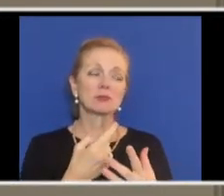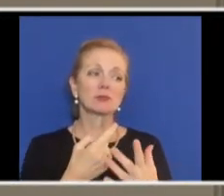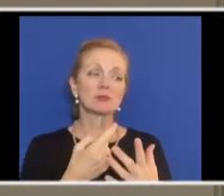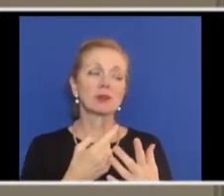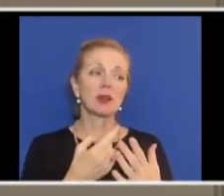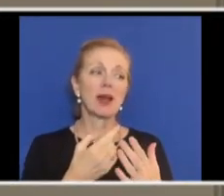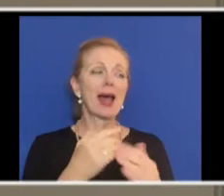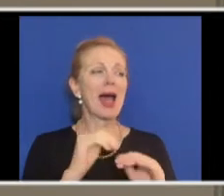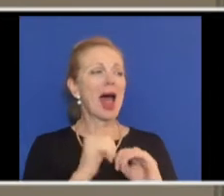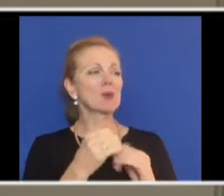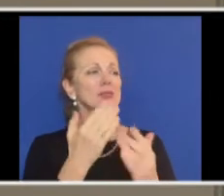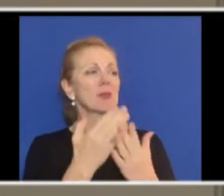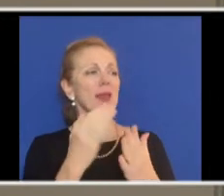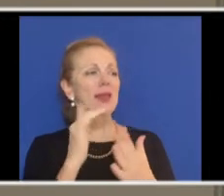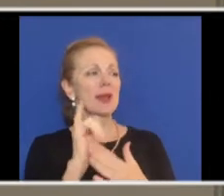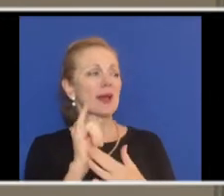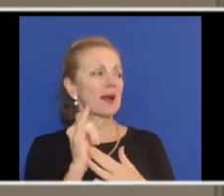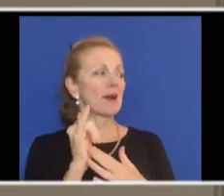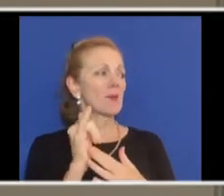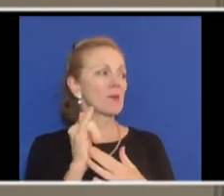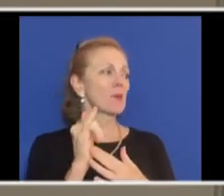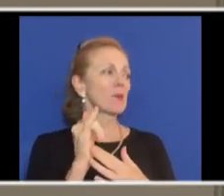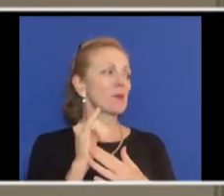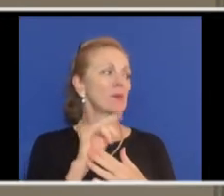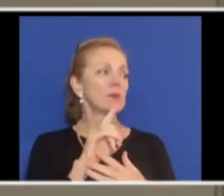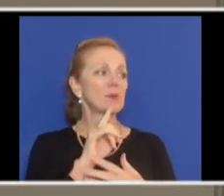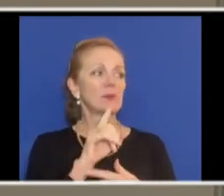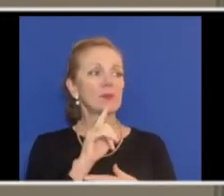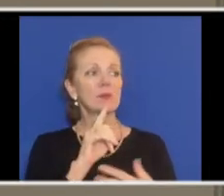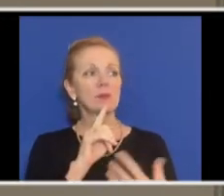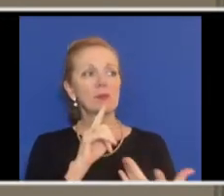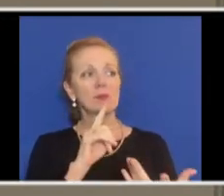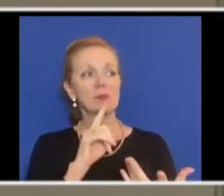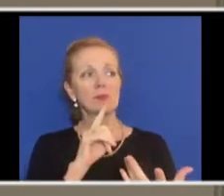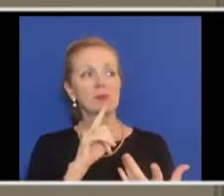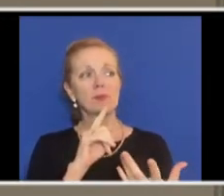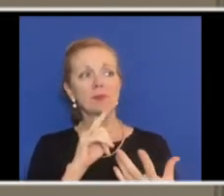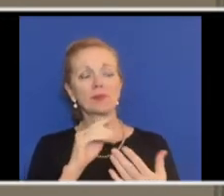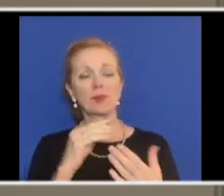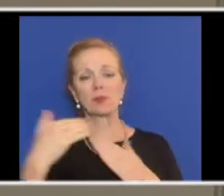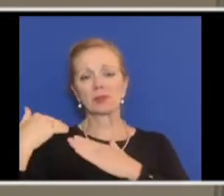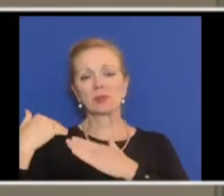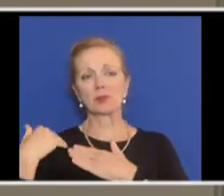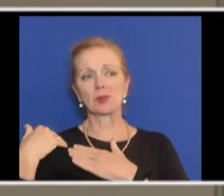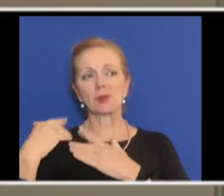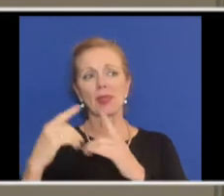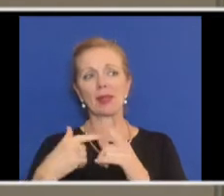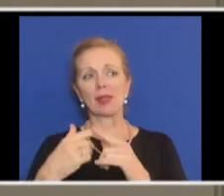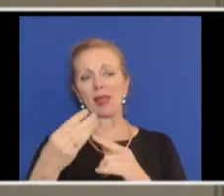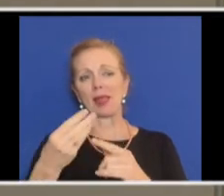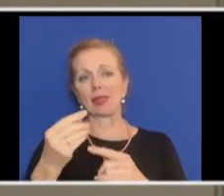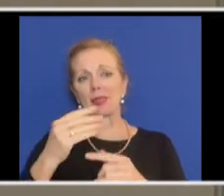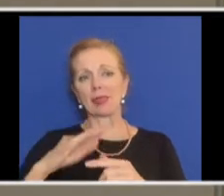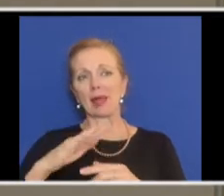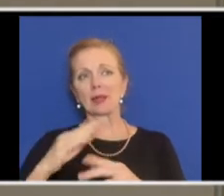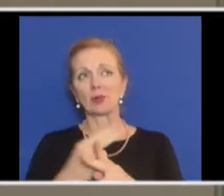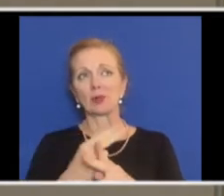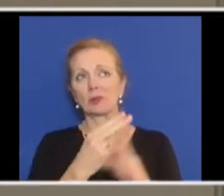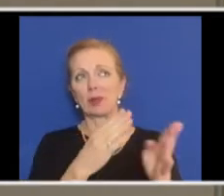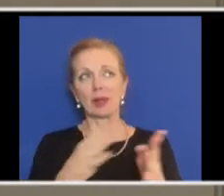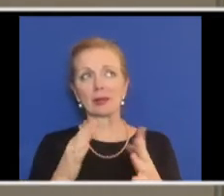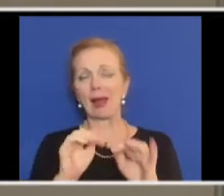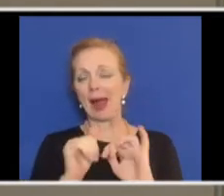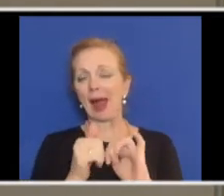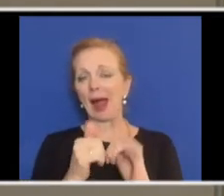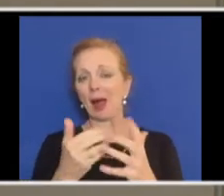would something like that um the um held accountable in a land use plan um in in